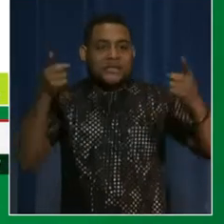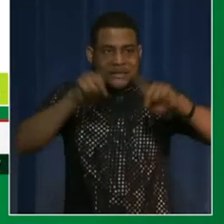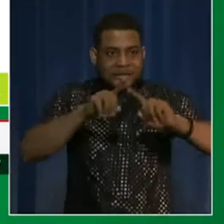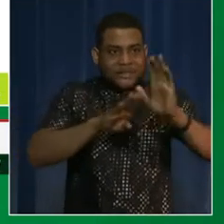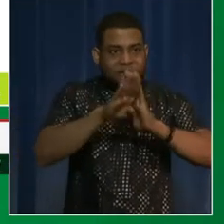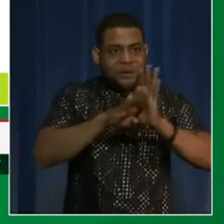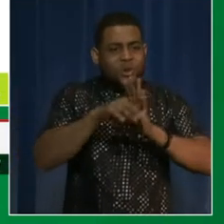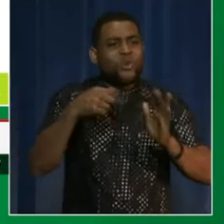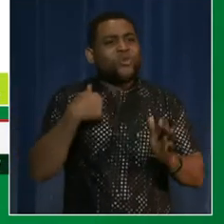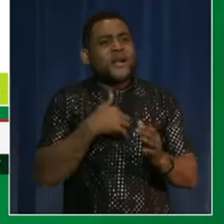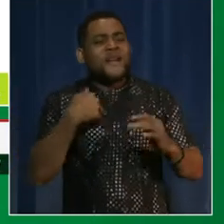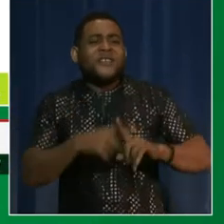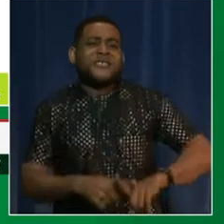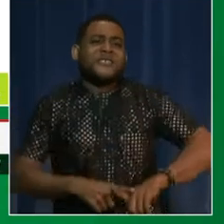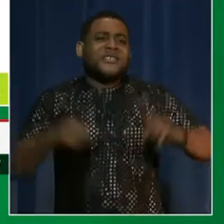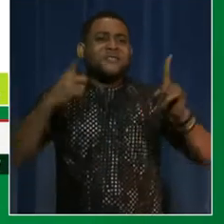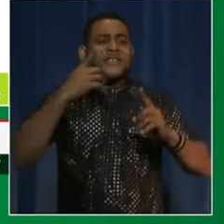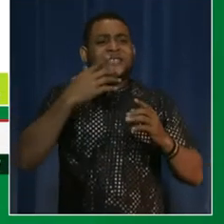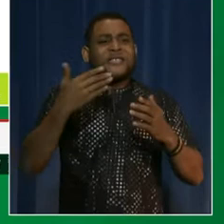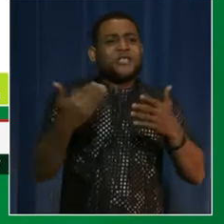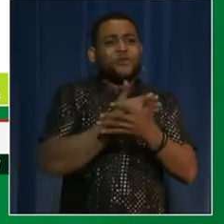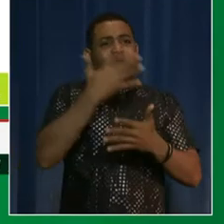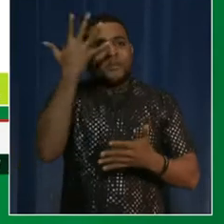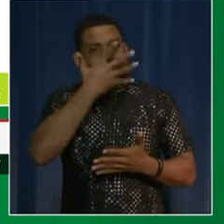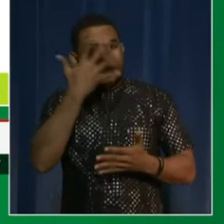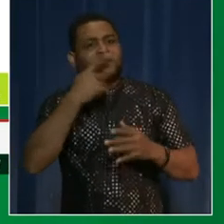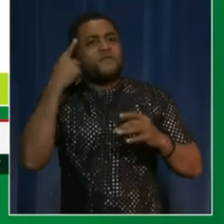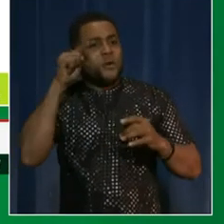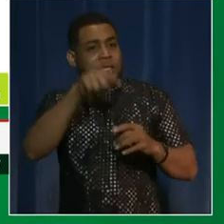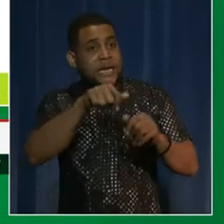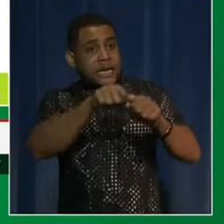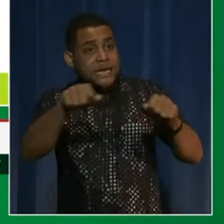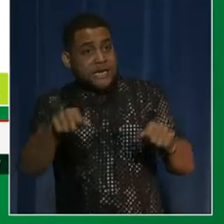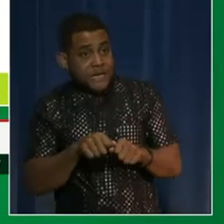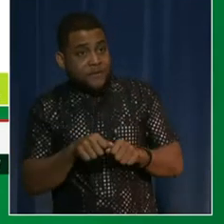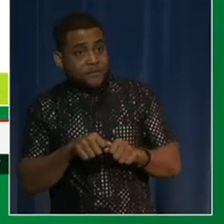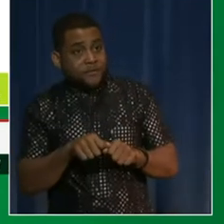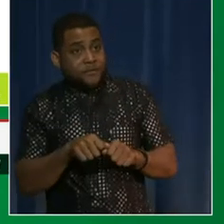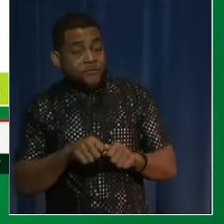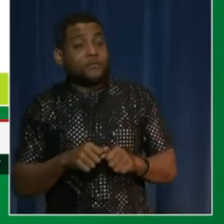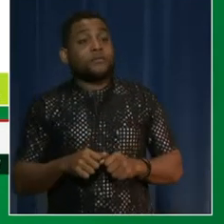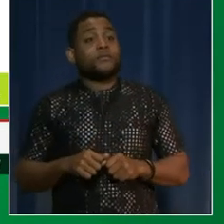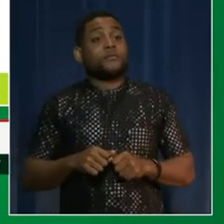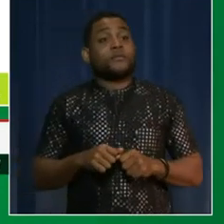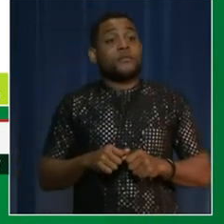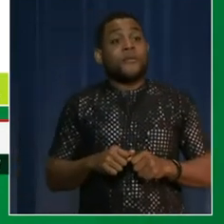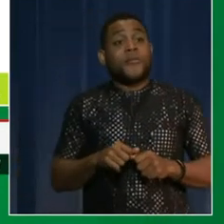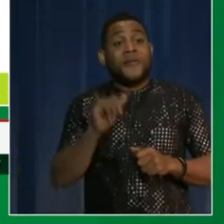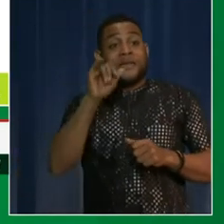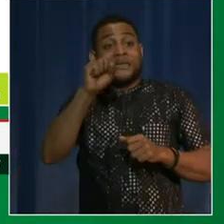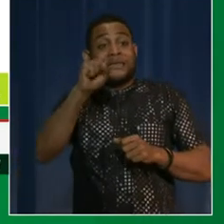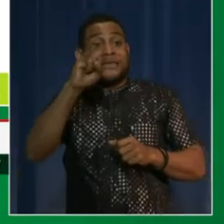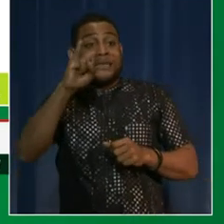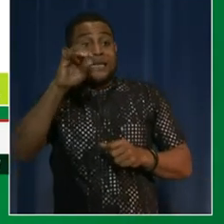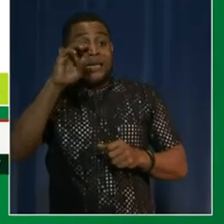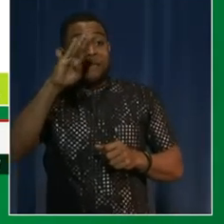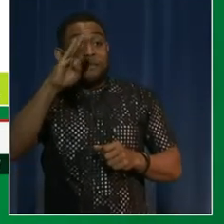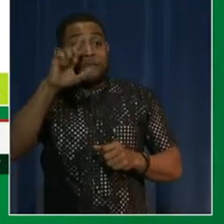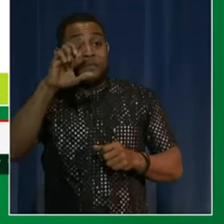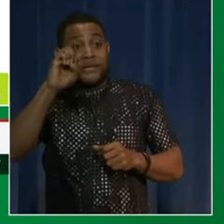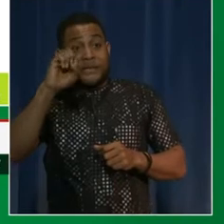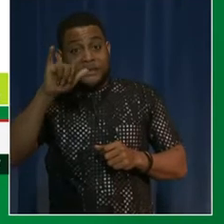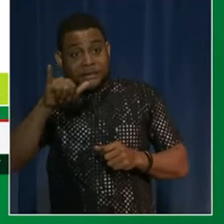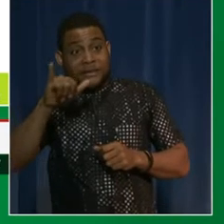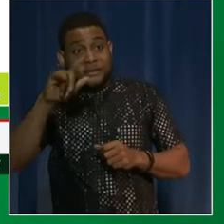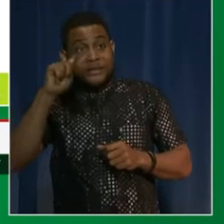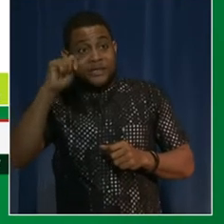area. For Sibley Townhomes, the DC Comprehensive Plan future land use map changes for the property allow for